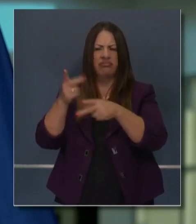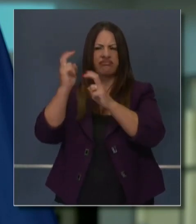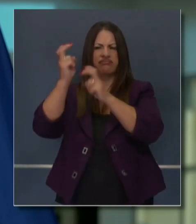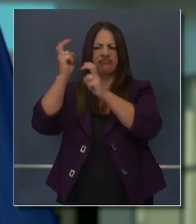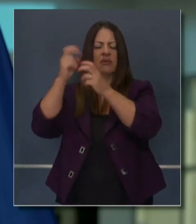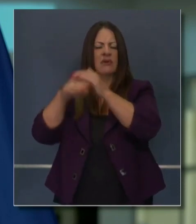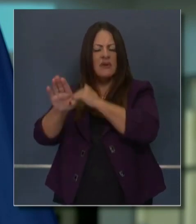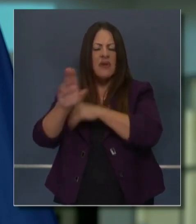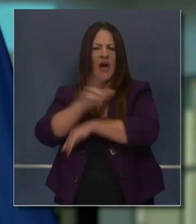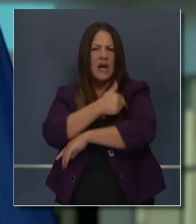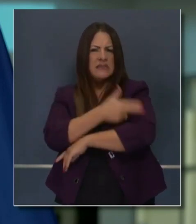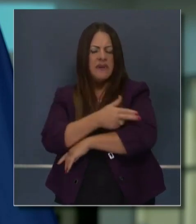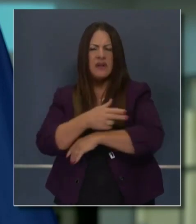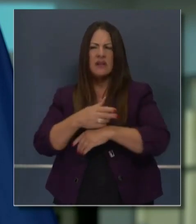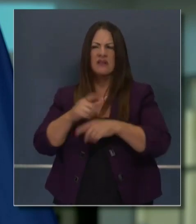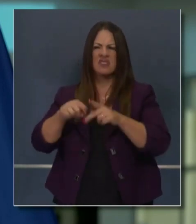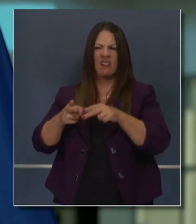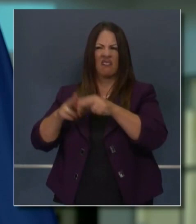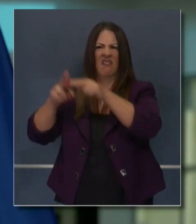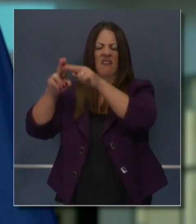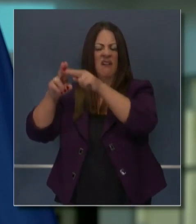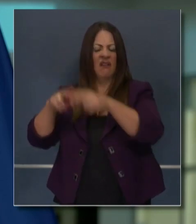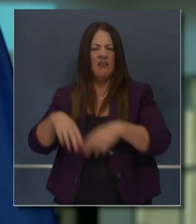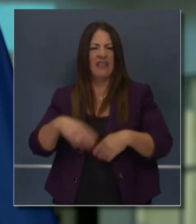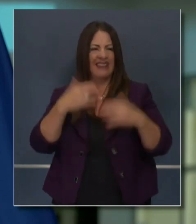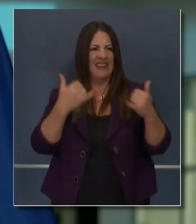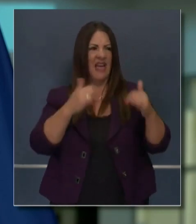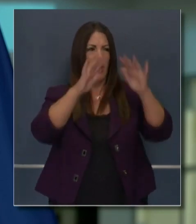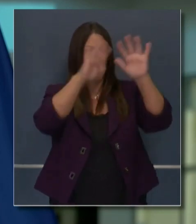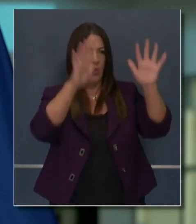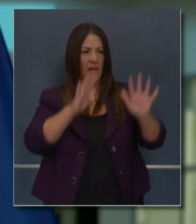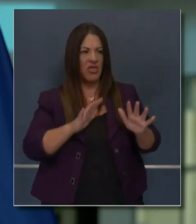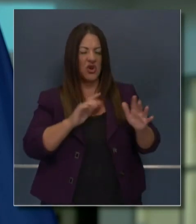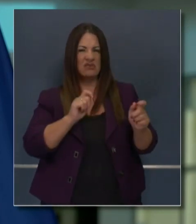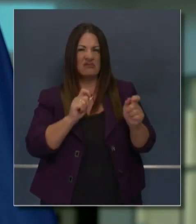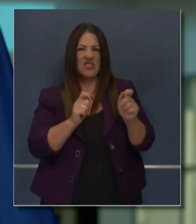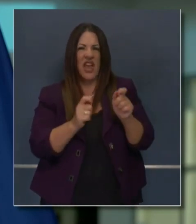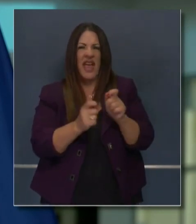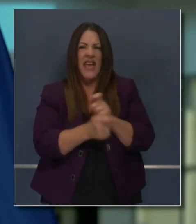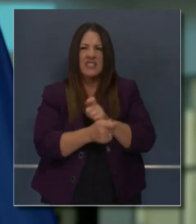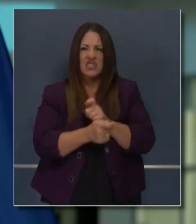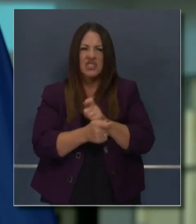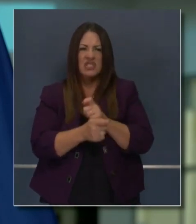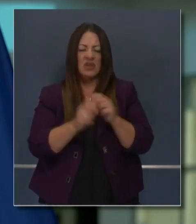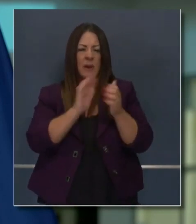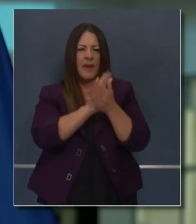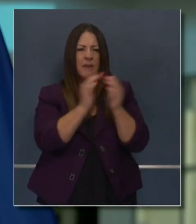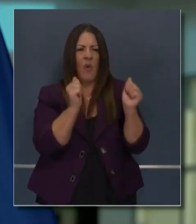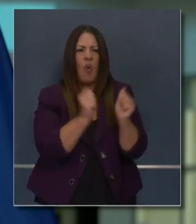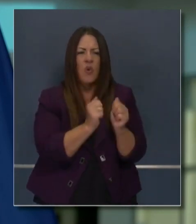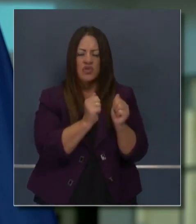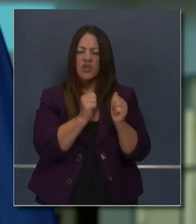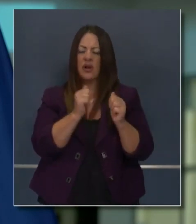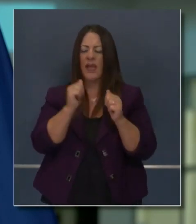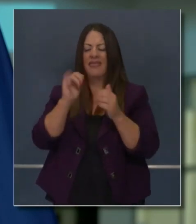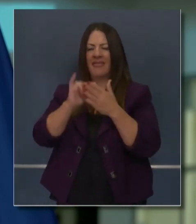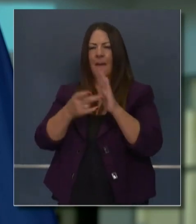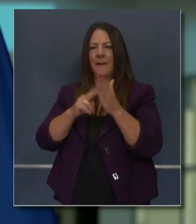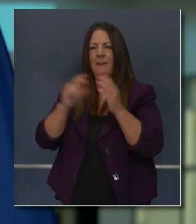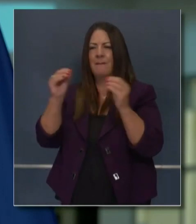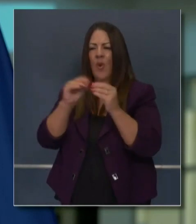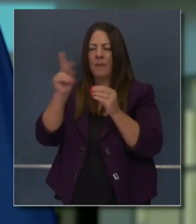all across this country, when you see the weather beginning to turn and more people coming back inside and